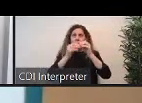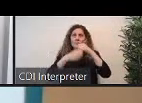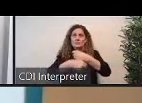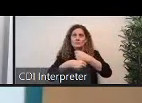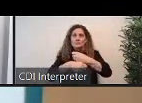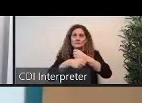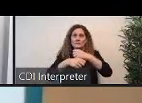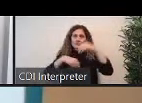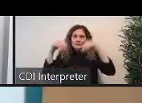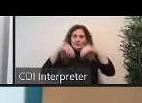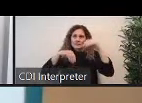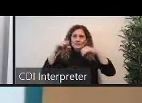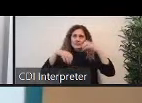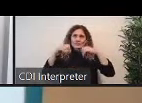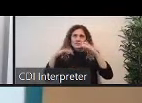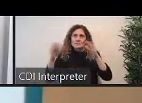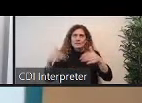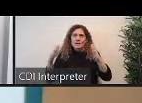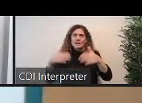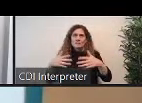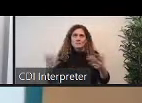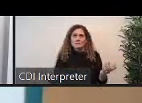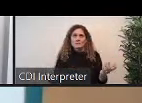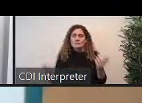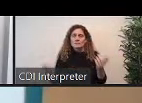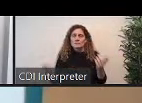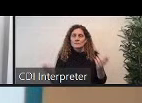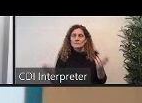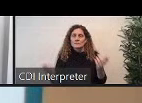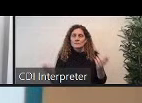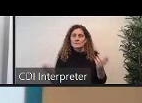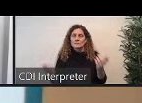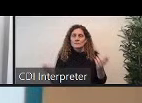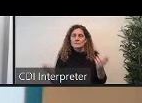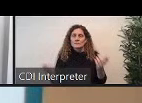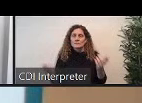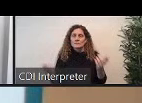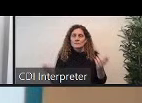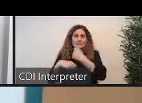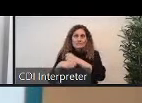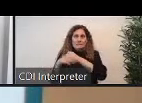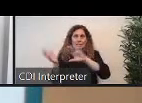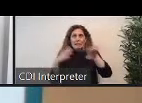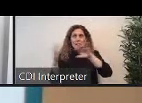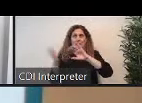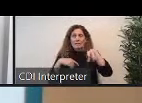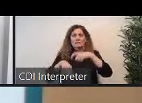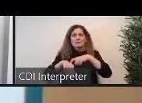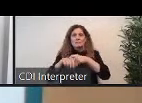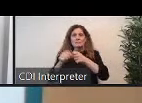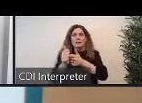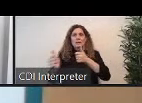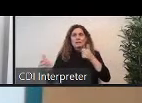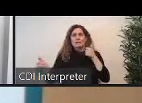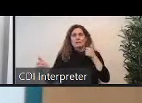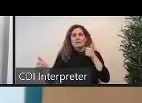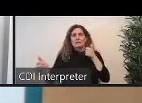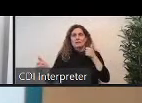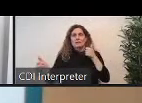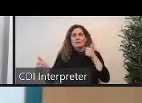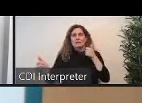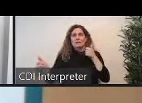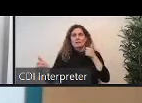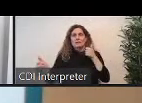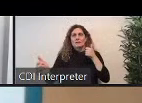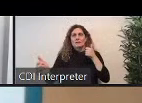more doses across the country. I'm very reluctant to believe that Milwaukee County in the state of